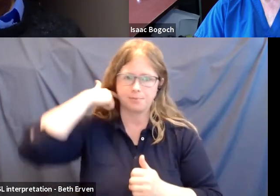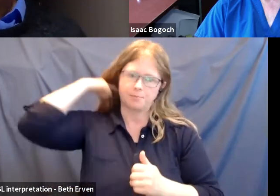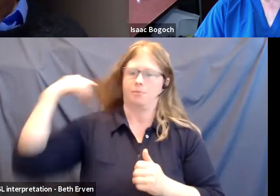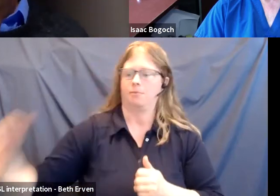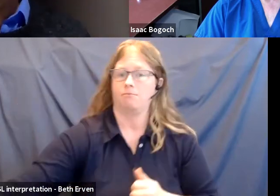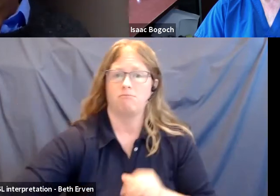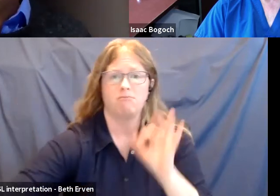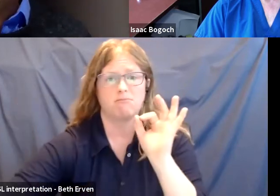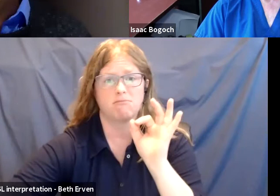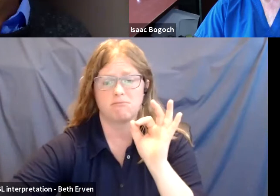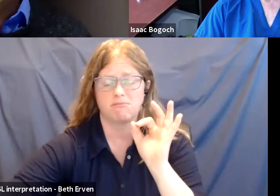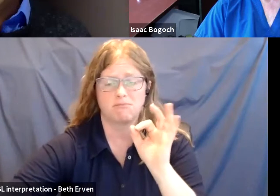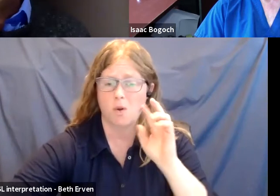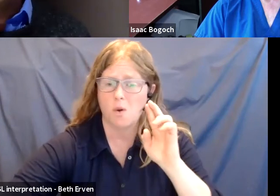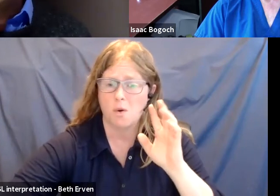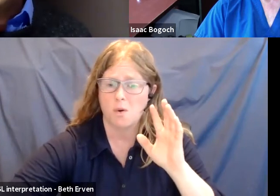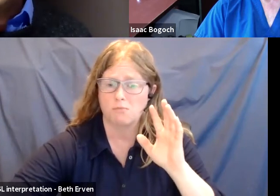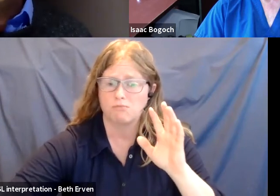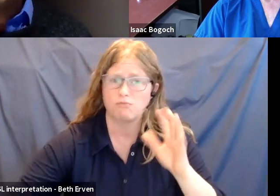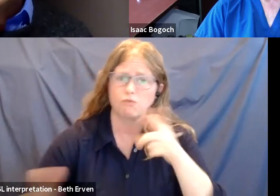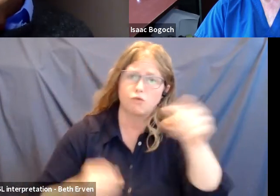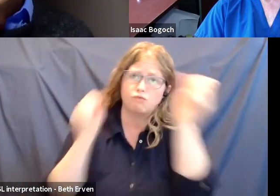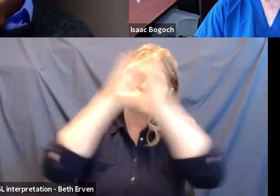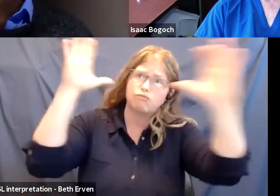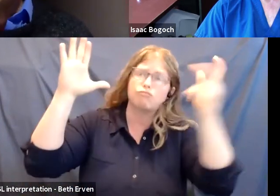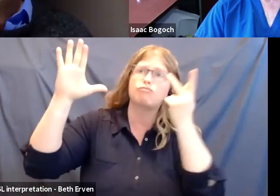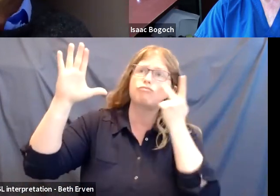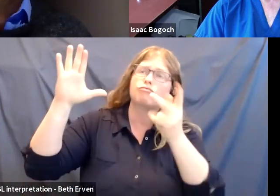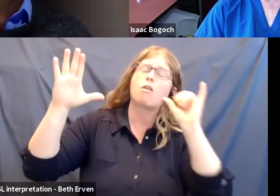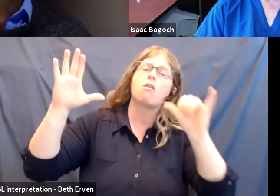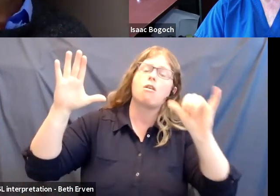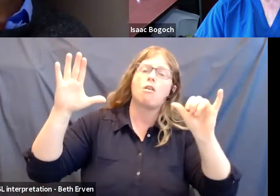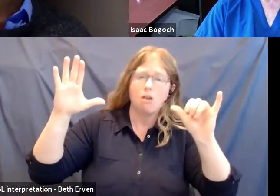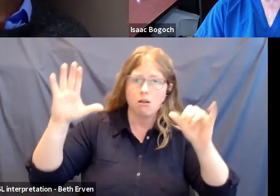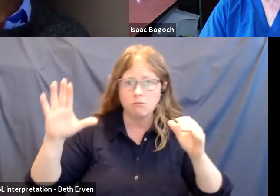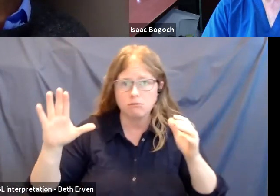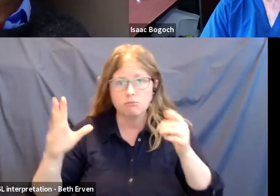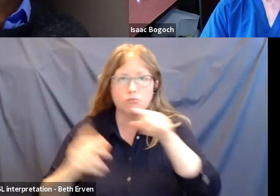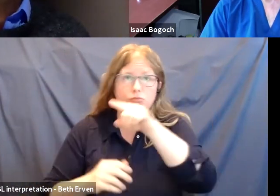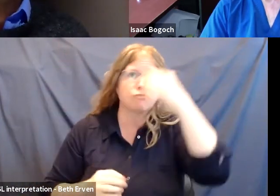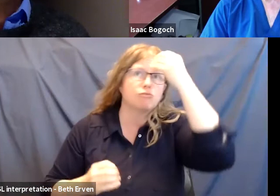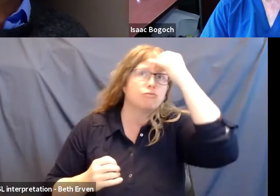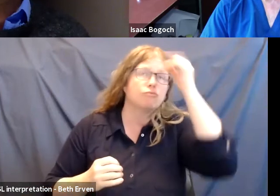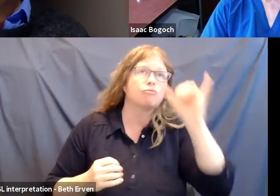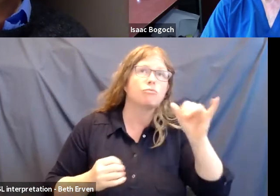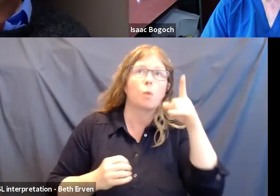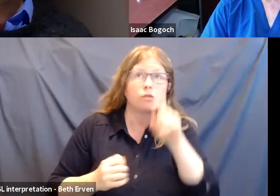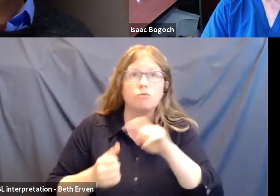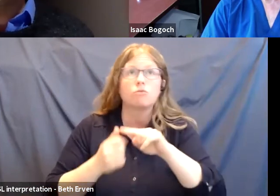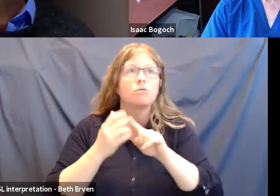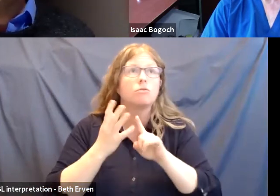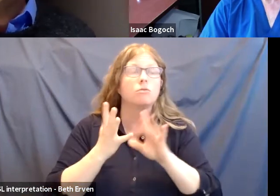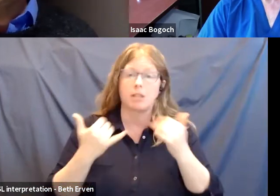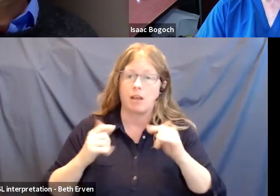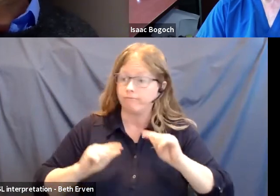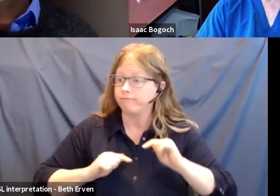Hopefully that gives you a really brief overview and allows you to formulate a bunch of questions, and I'm going to pass it on to